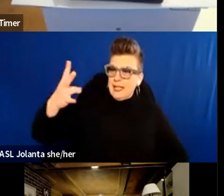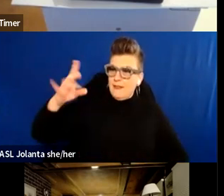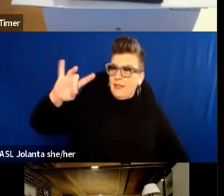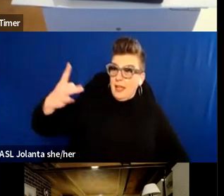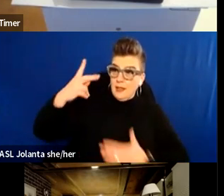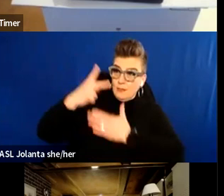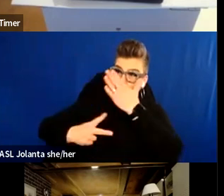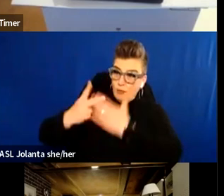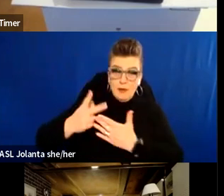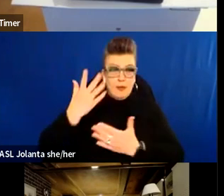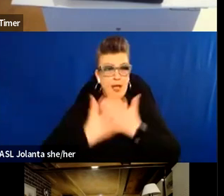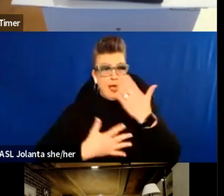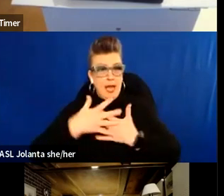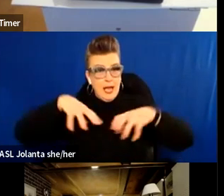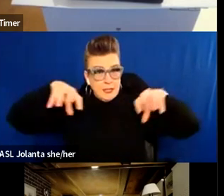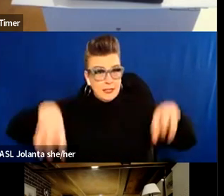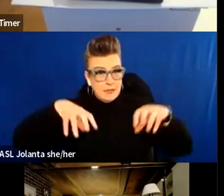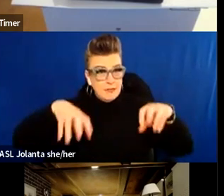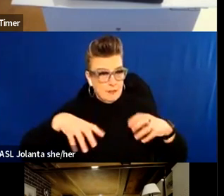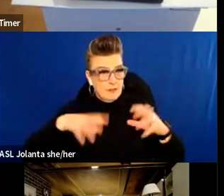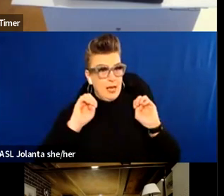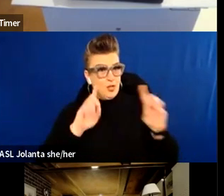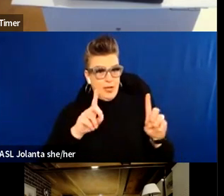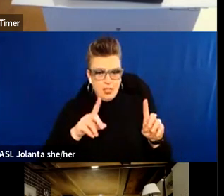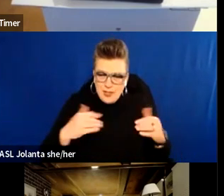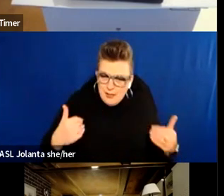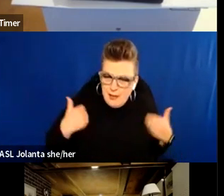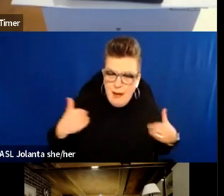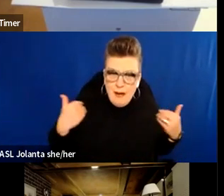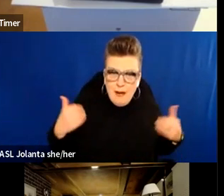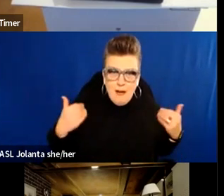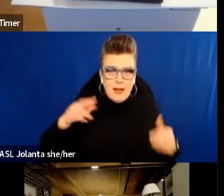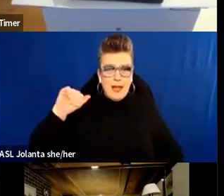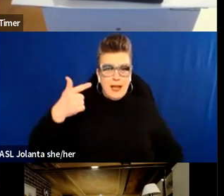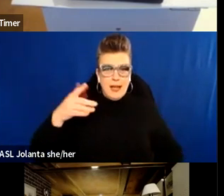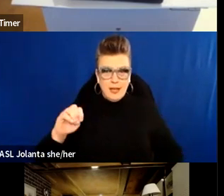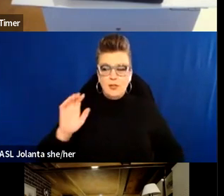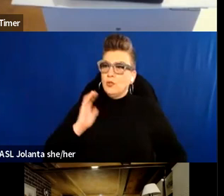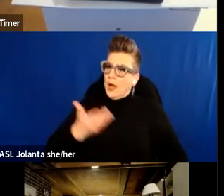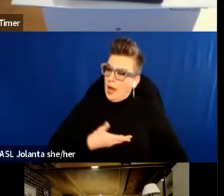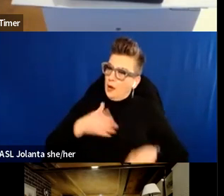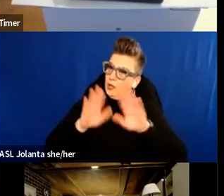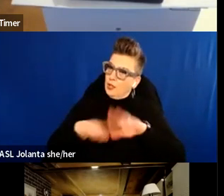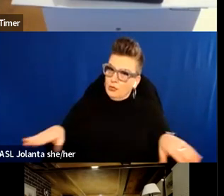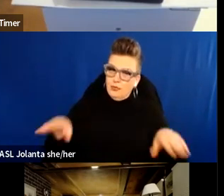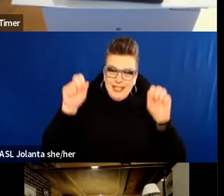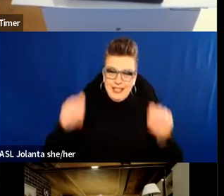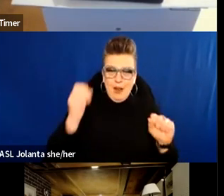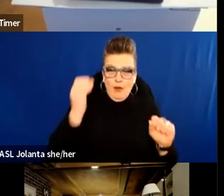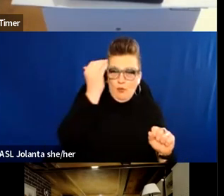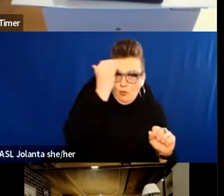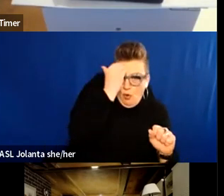education at very low grade levels so that children our children can know about and